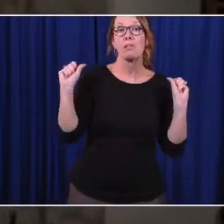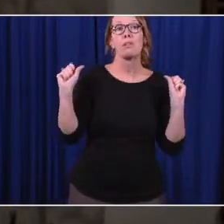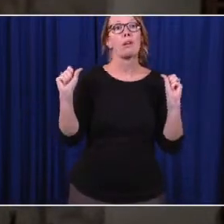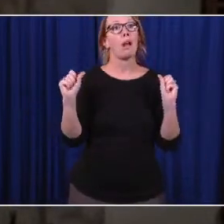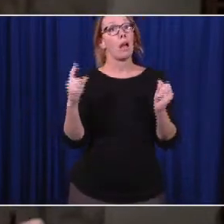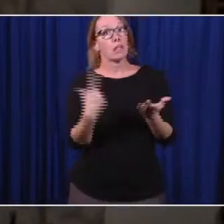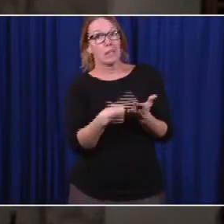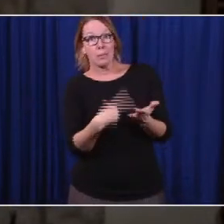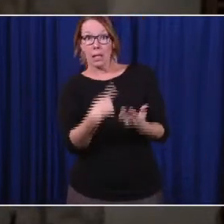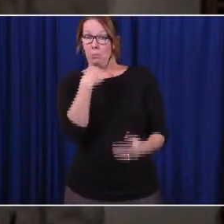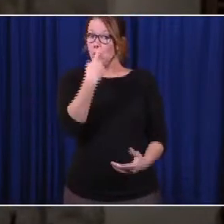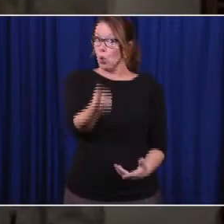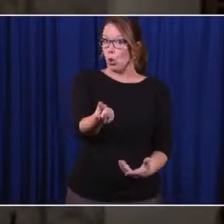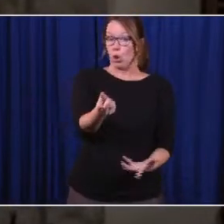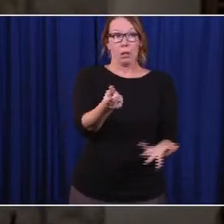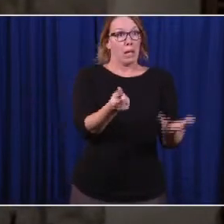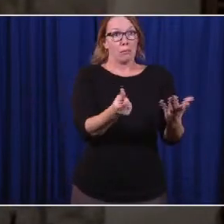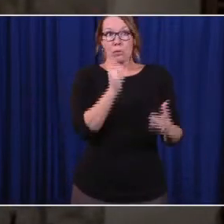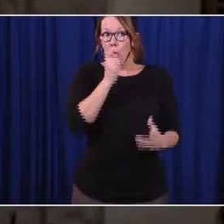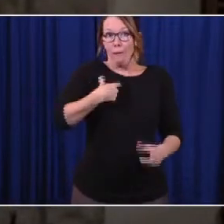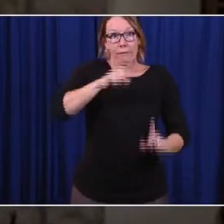that the medical